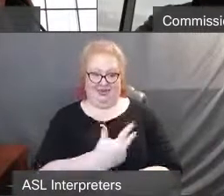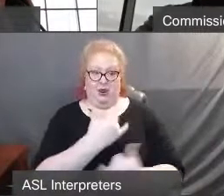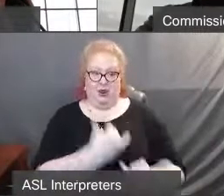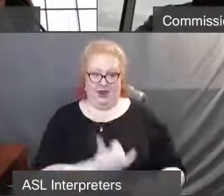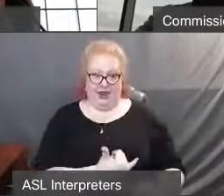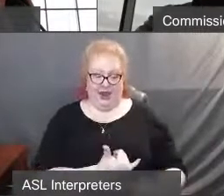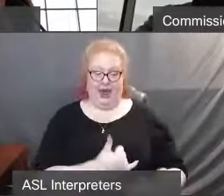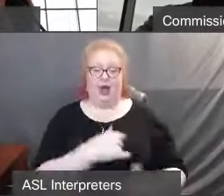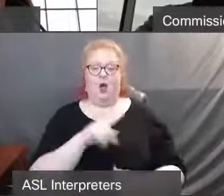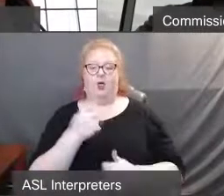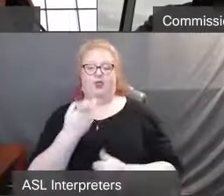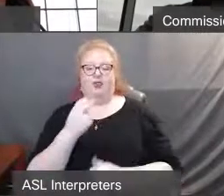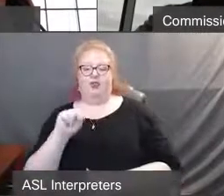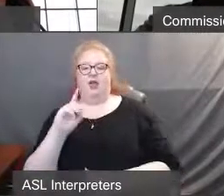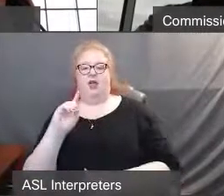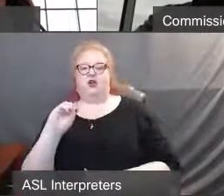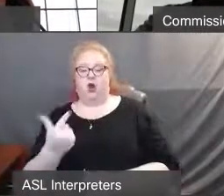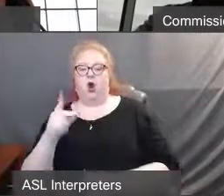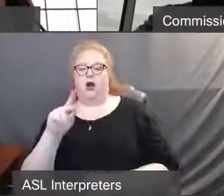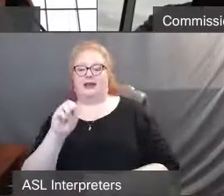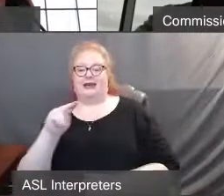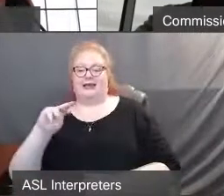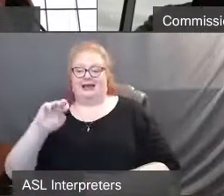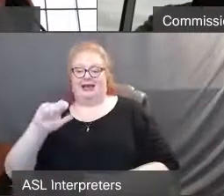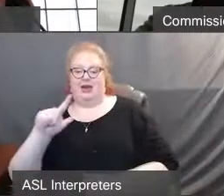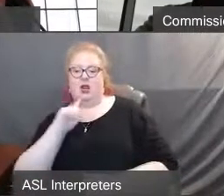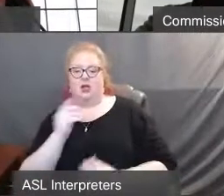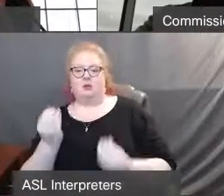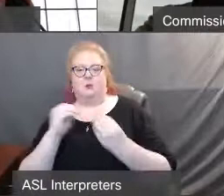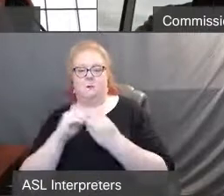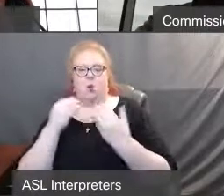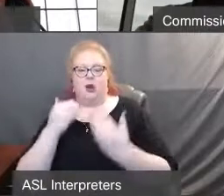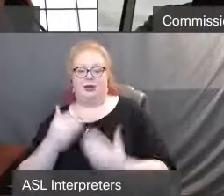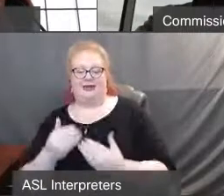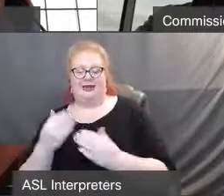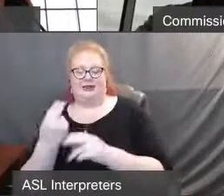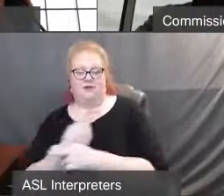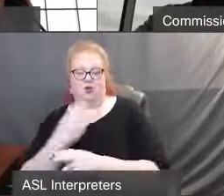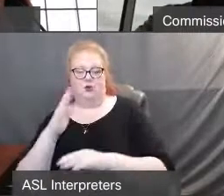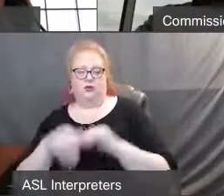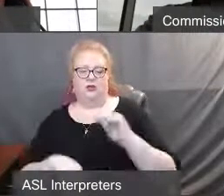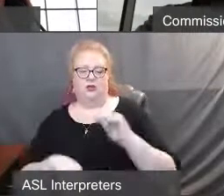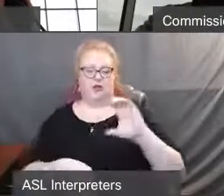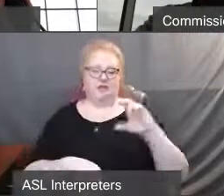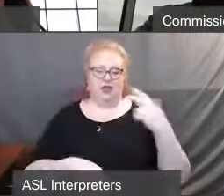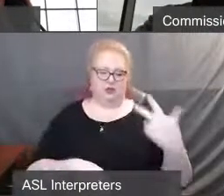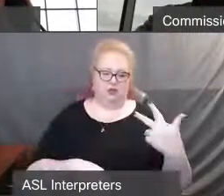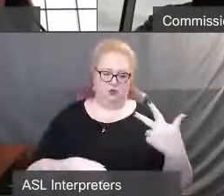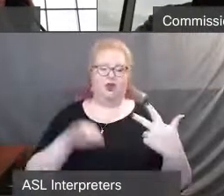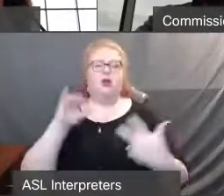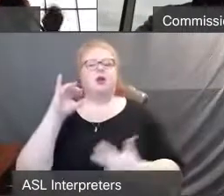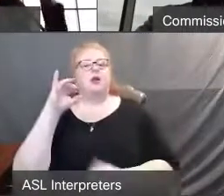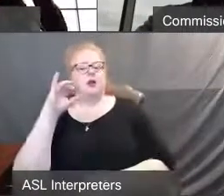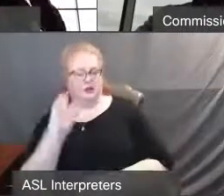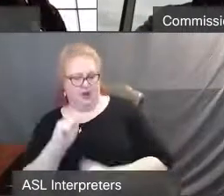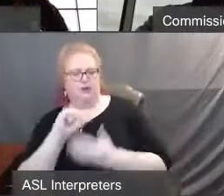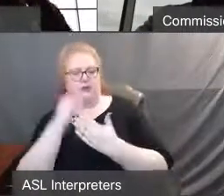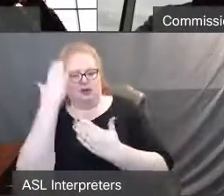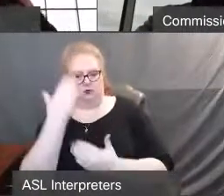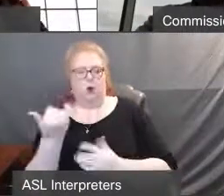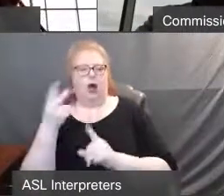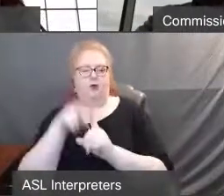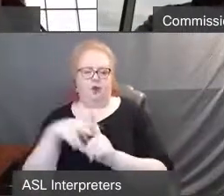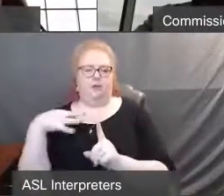views a dog kennel as a more intensive use than what is intended for a C3 zone. Correct. That's the reason for this application.